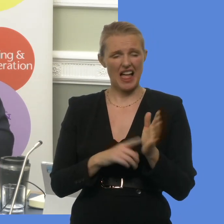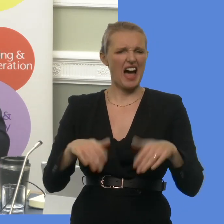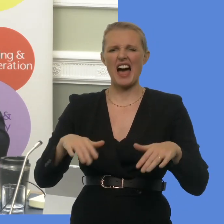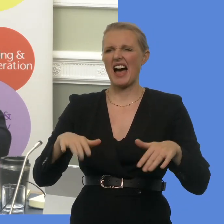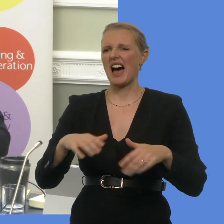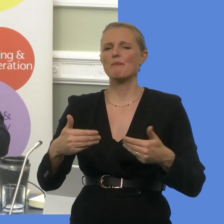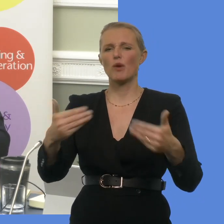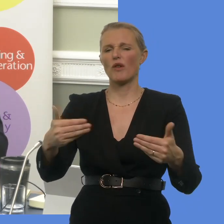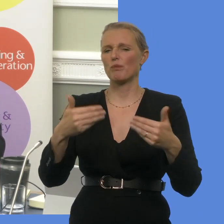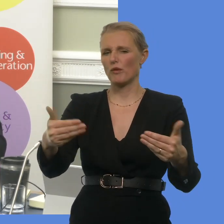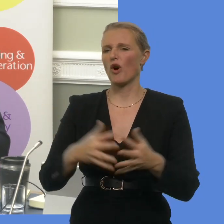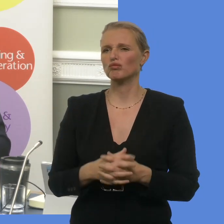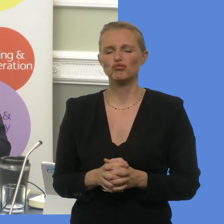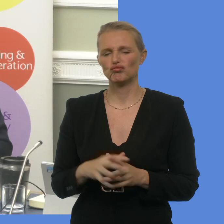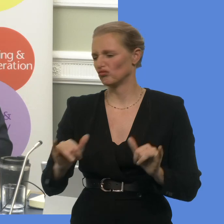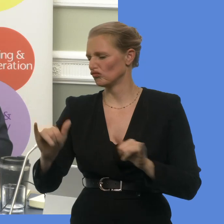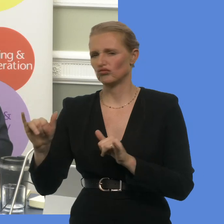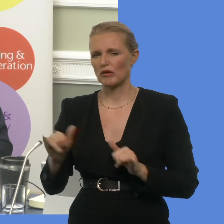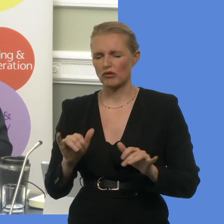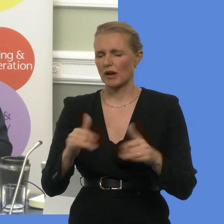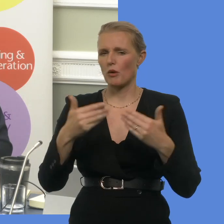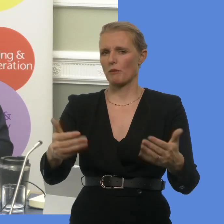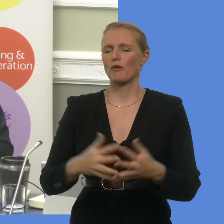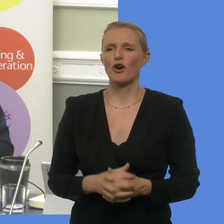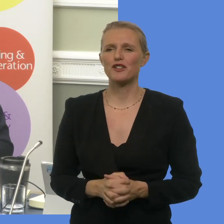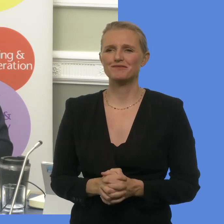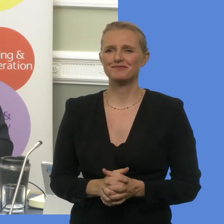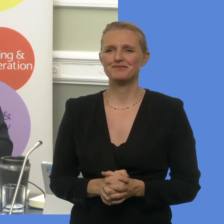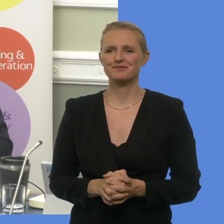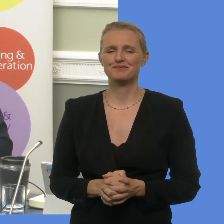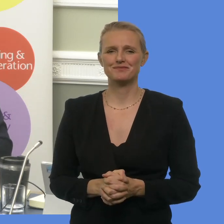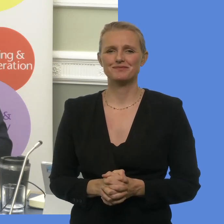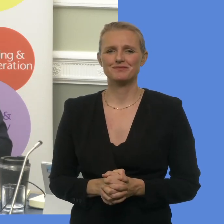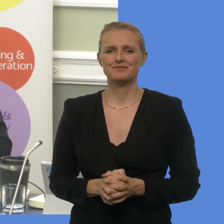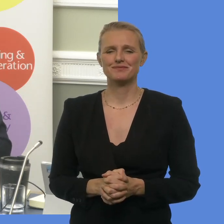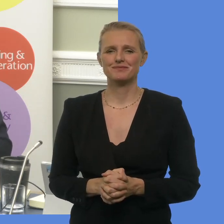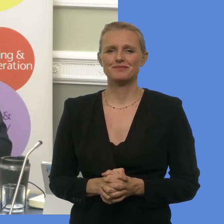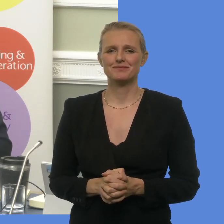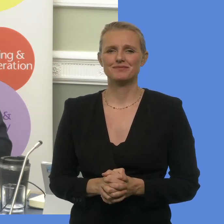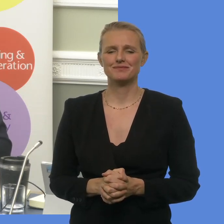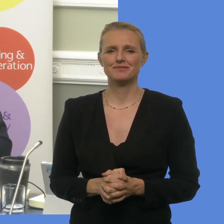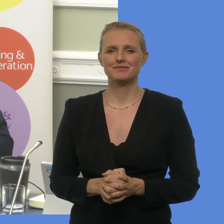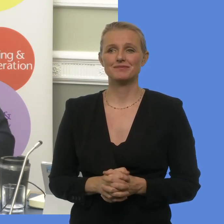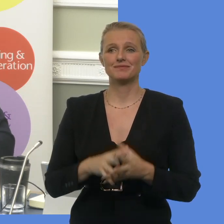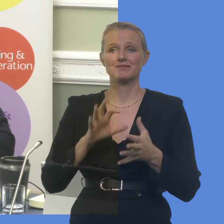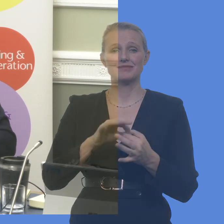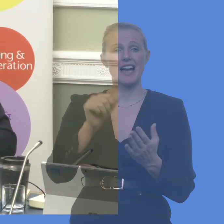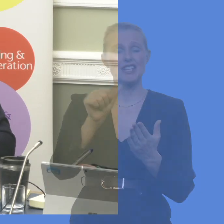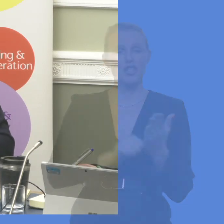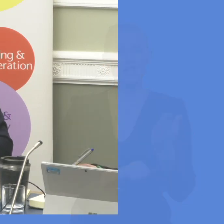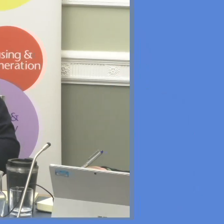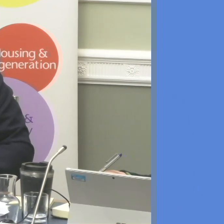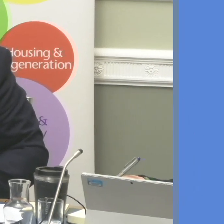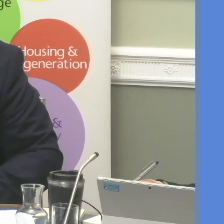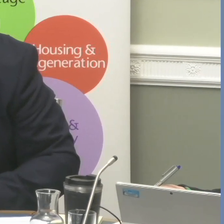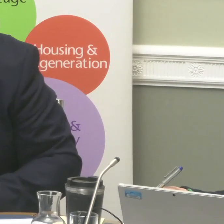Okay, so we'll move on now. I can't agree on anything. Yeah. We'll note the forward. Yeah. So in relation to agenda item 12 forward work programme,